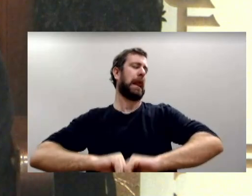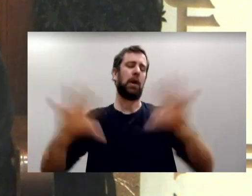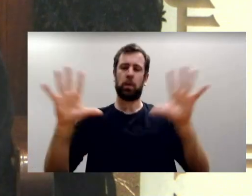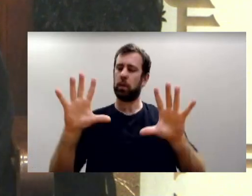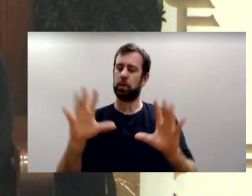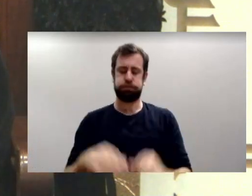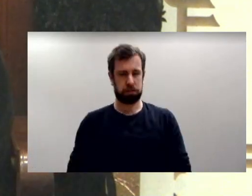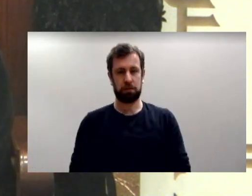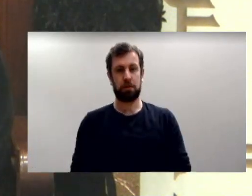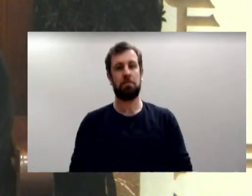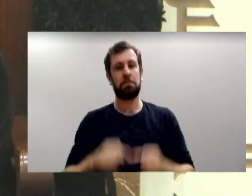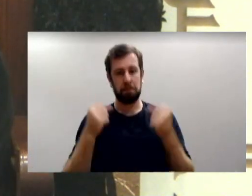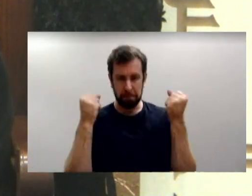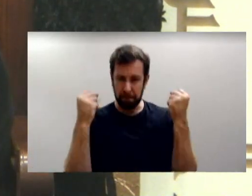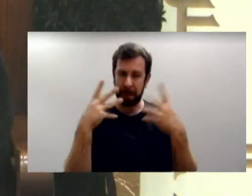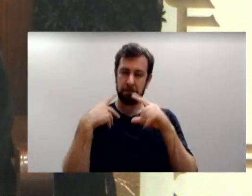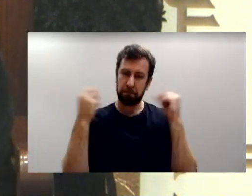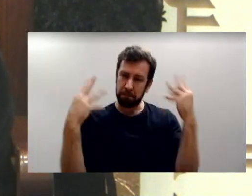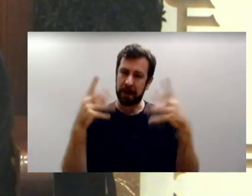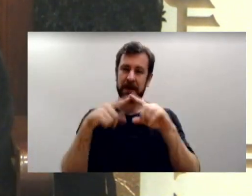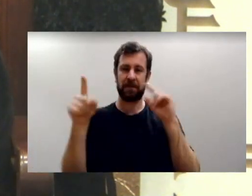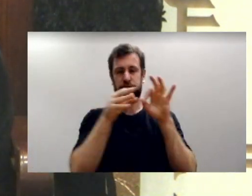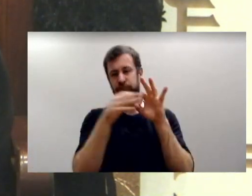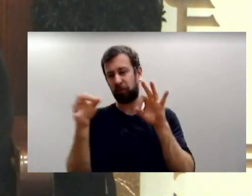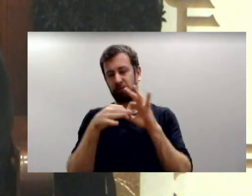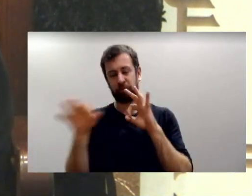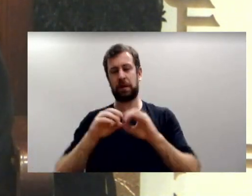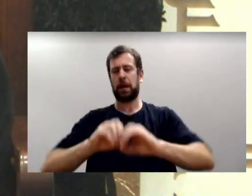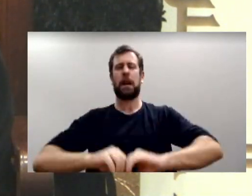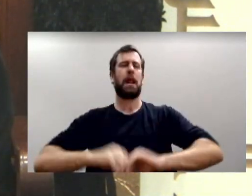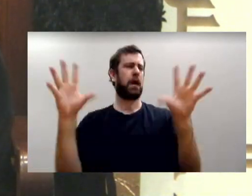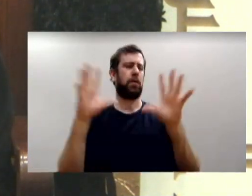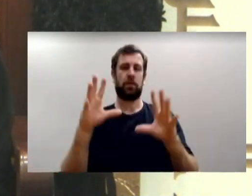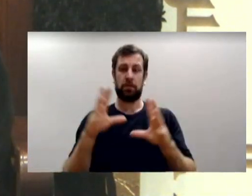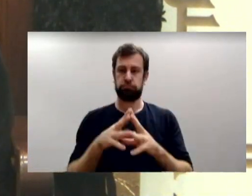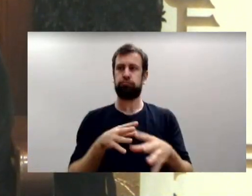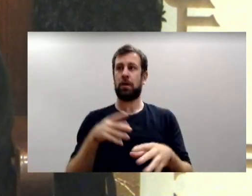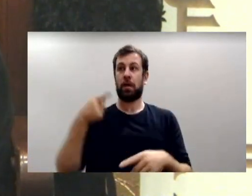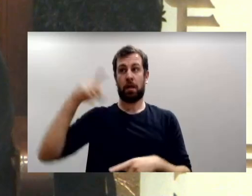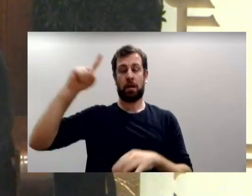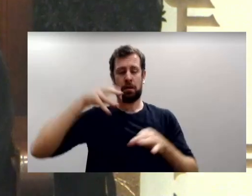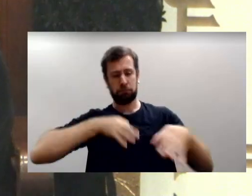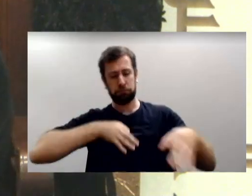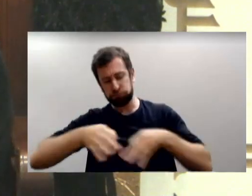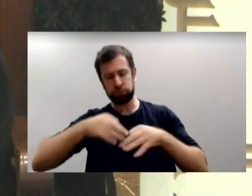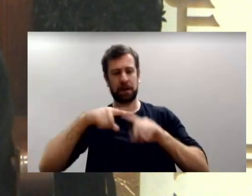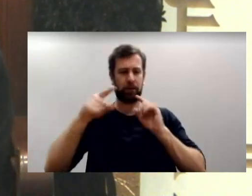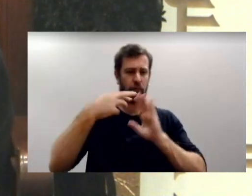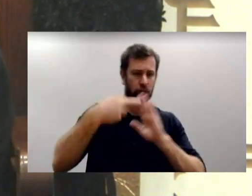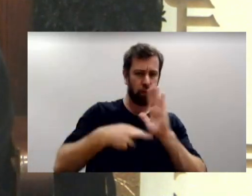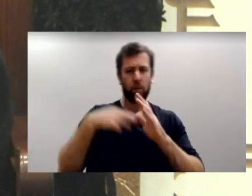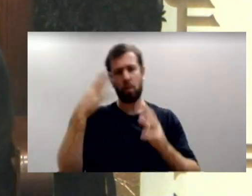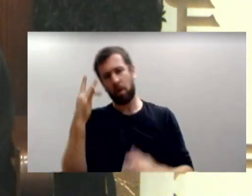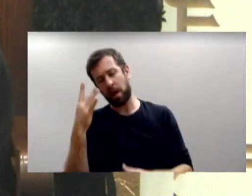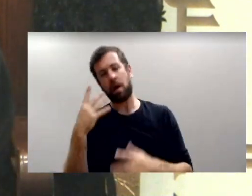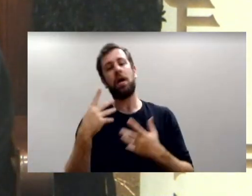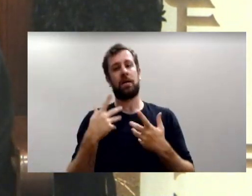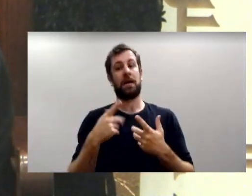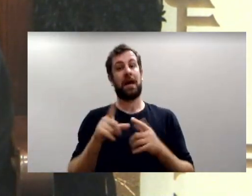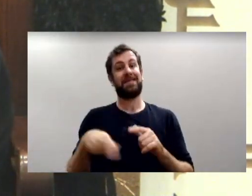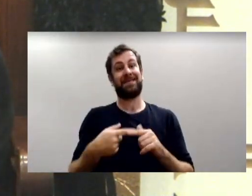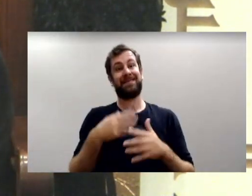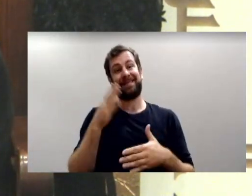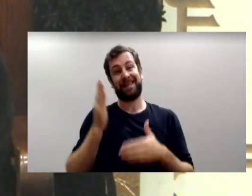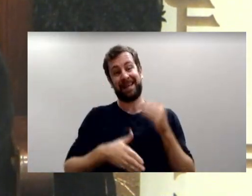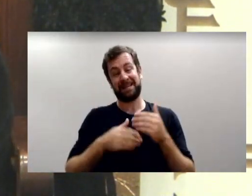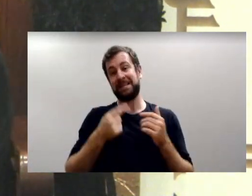You know, there are many, many ayat where you will see Allah subhanahu wa ta'ala explains many rulings, and then at the end he says, there are